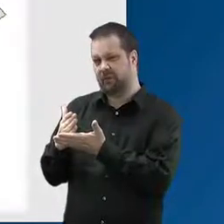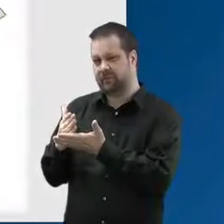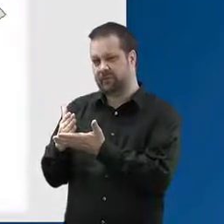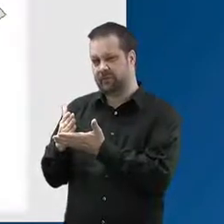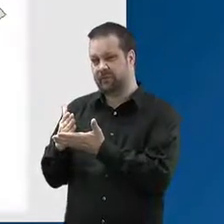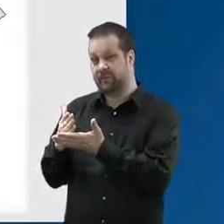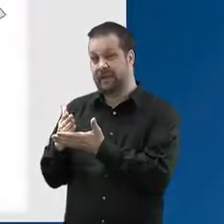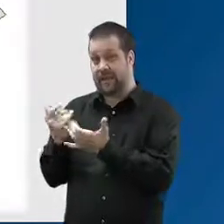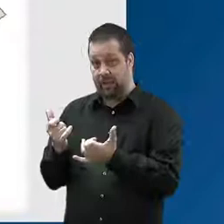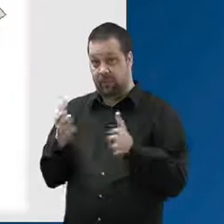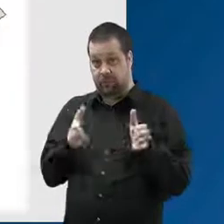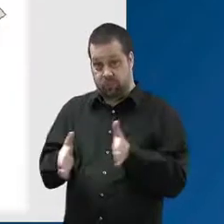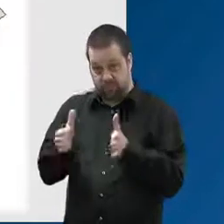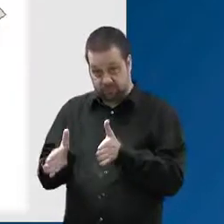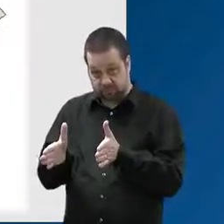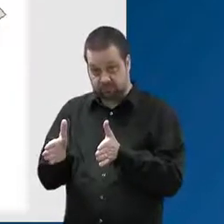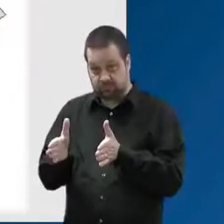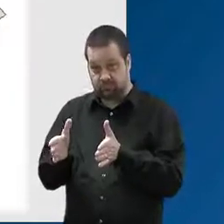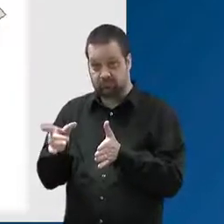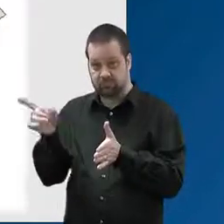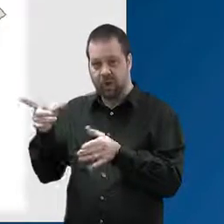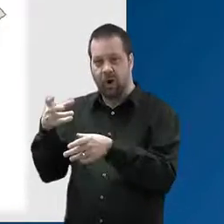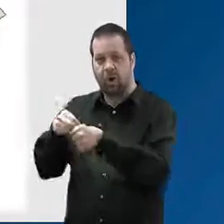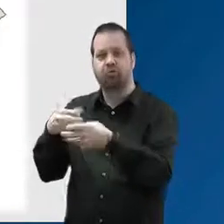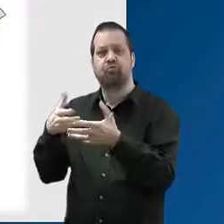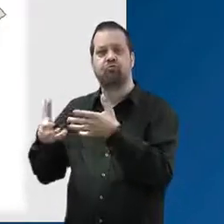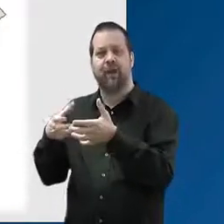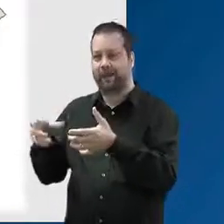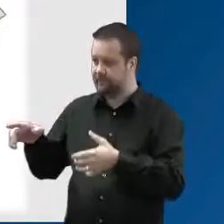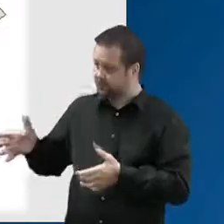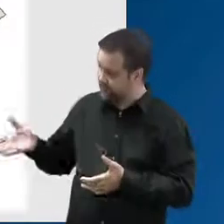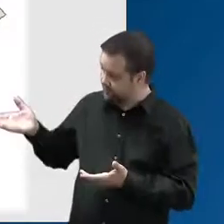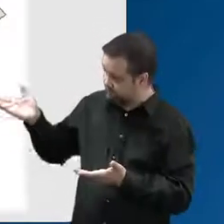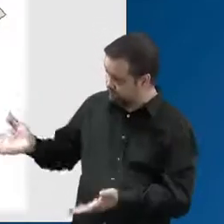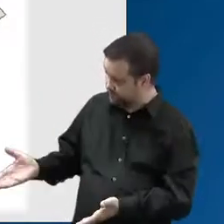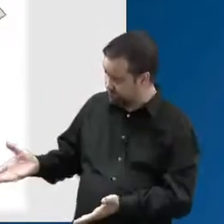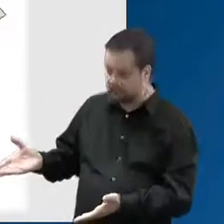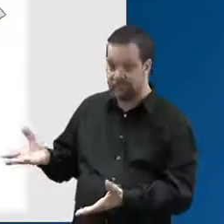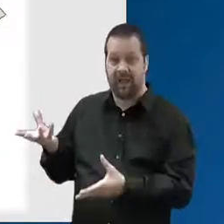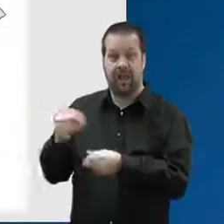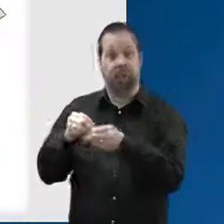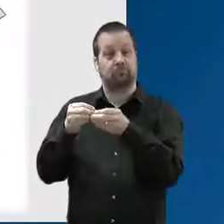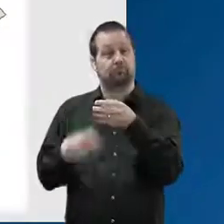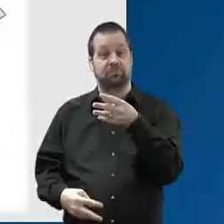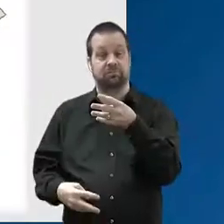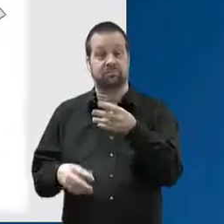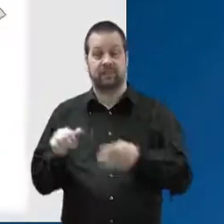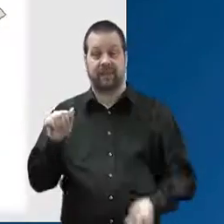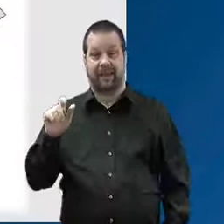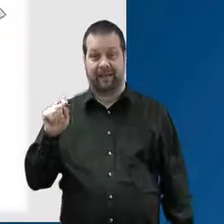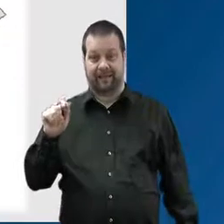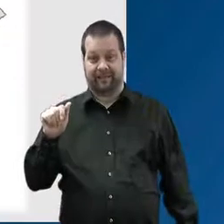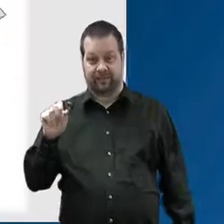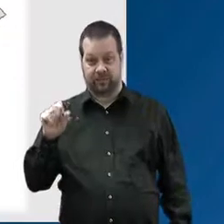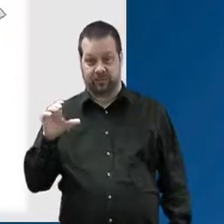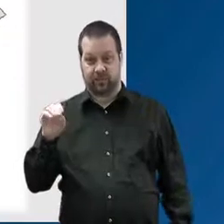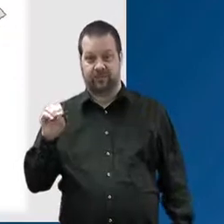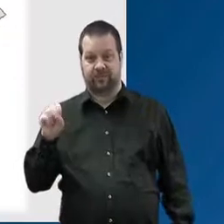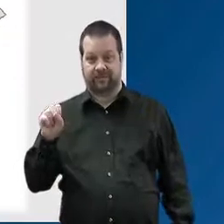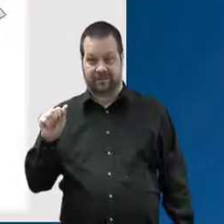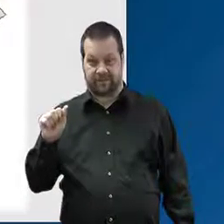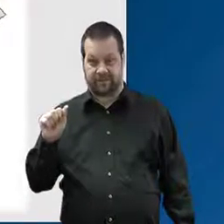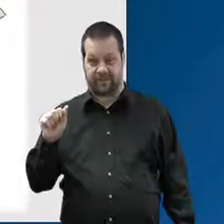are located in the counties shown in gray, and that includes Atascosa, Bandera, Frio, Kendall,